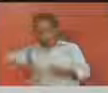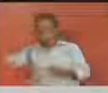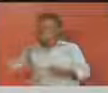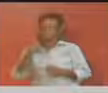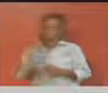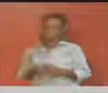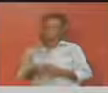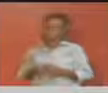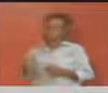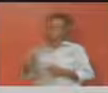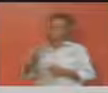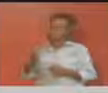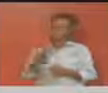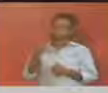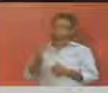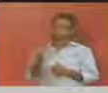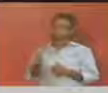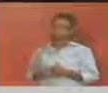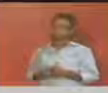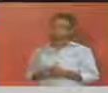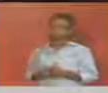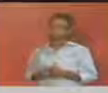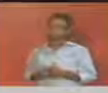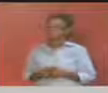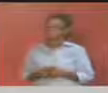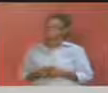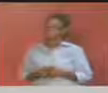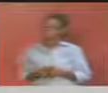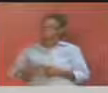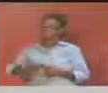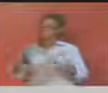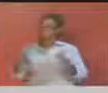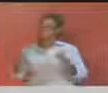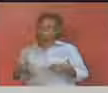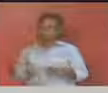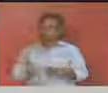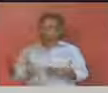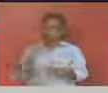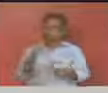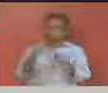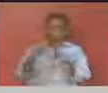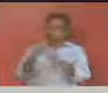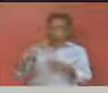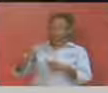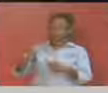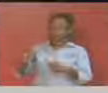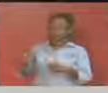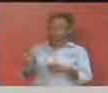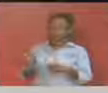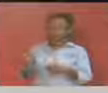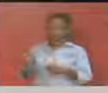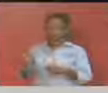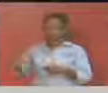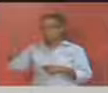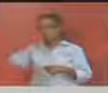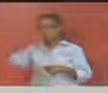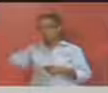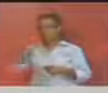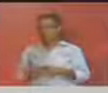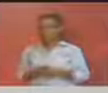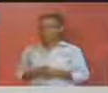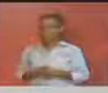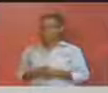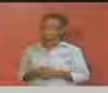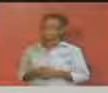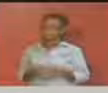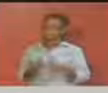they will not entertain anyone except a bona fide representative of a government. So that was a very,